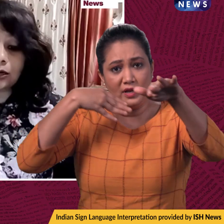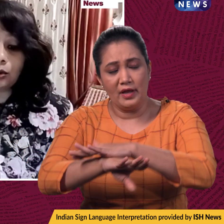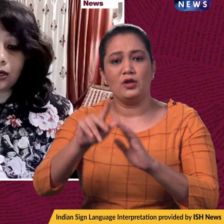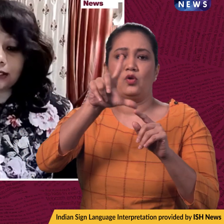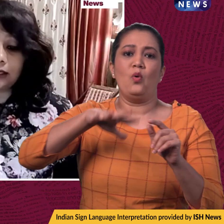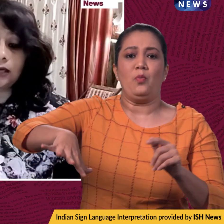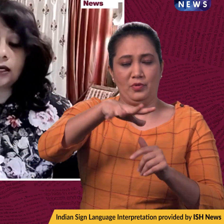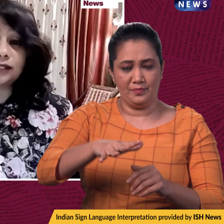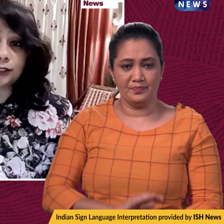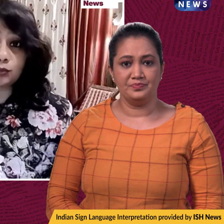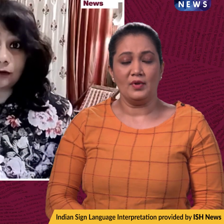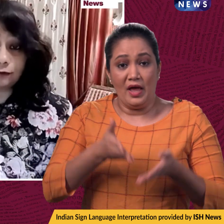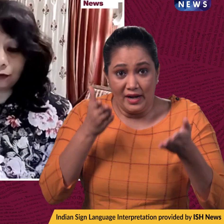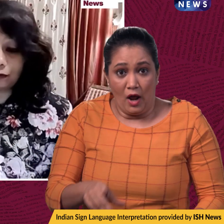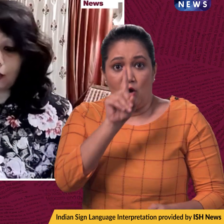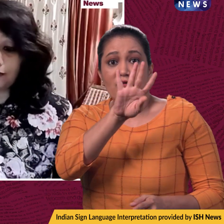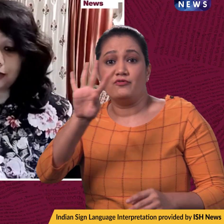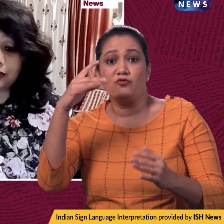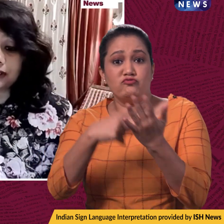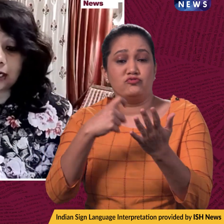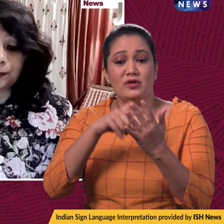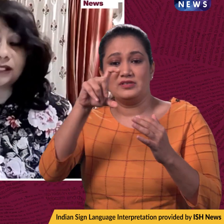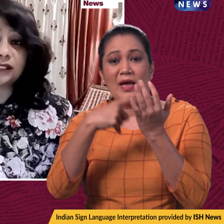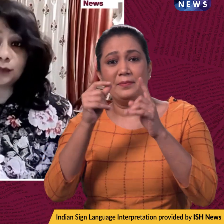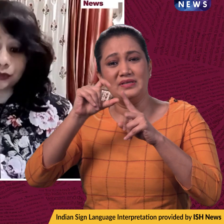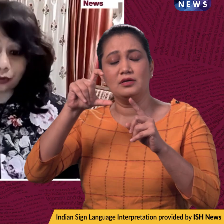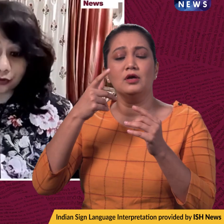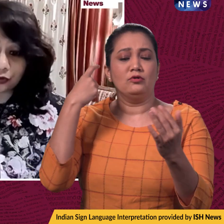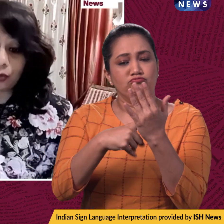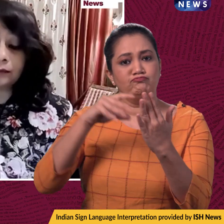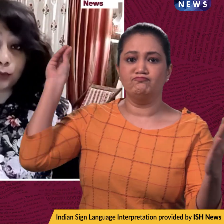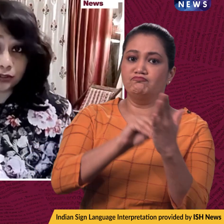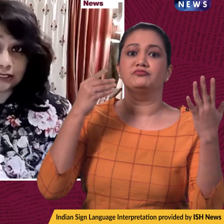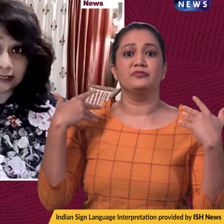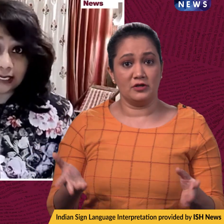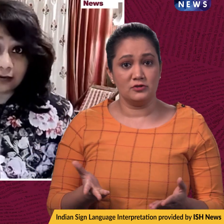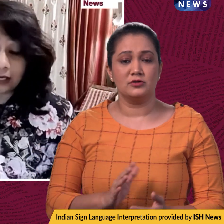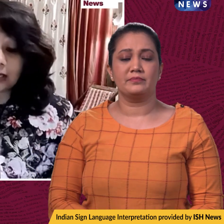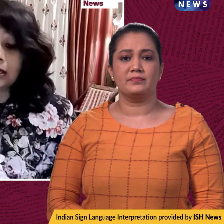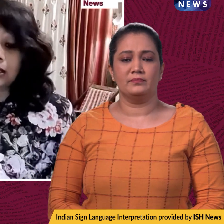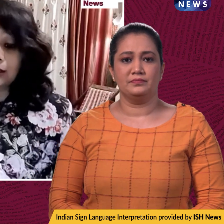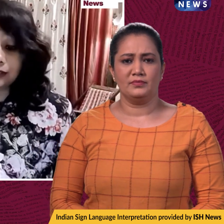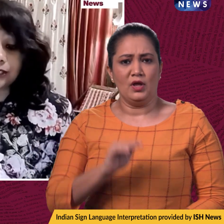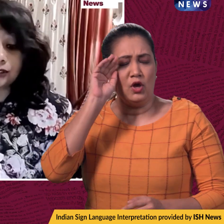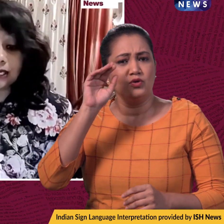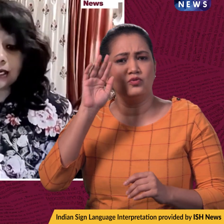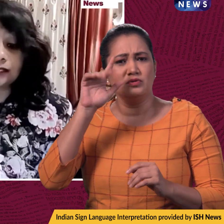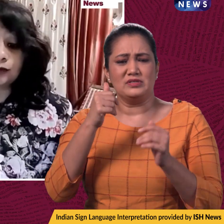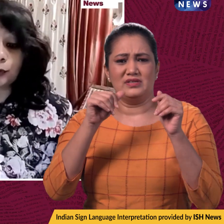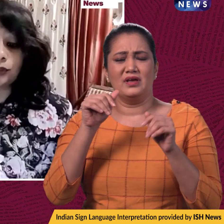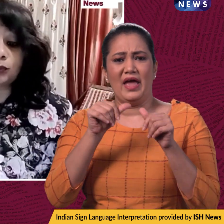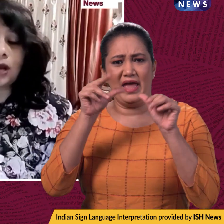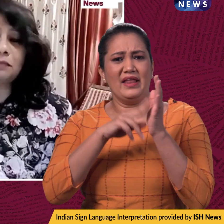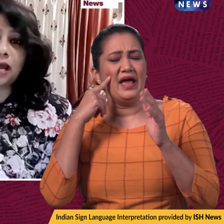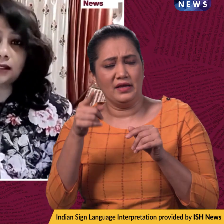Jharkhand's Lohadharga. Now, Section 144 of the CRPC was also imposed in the area. News agency NI